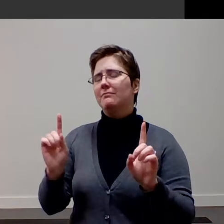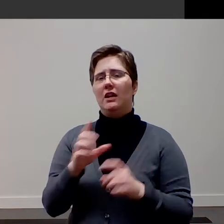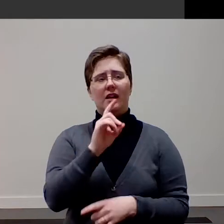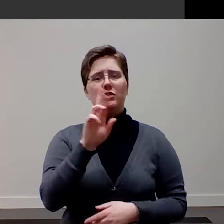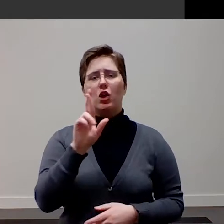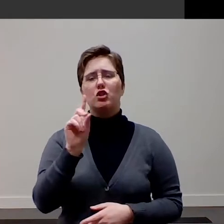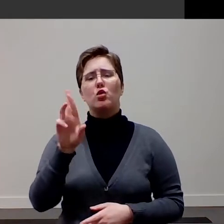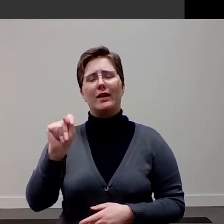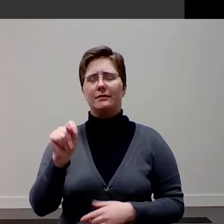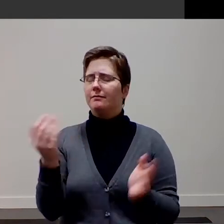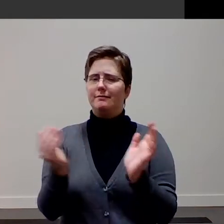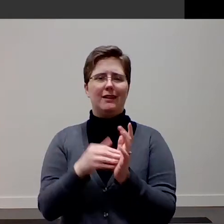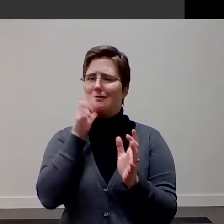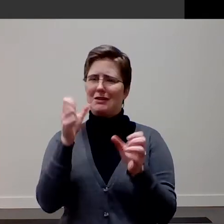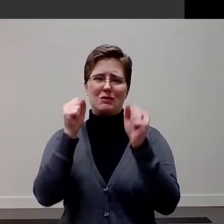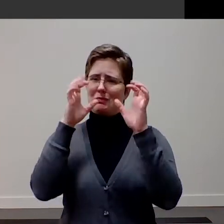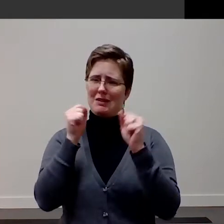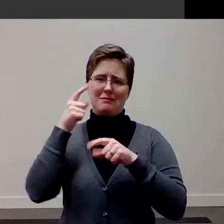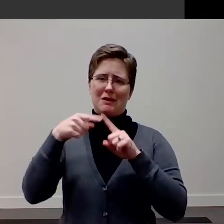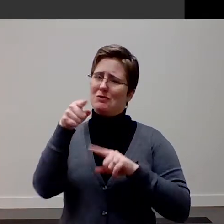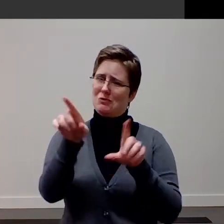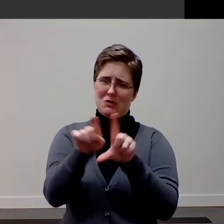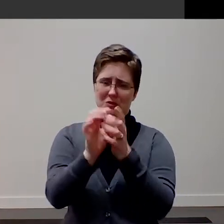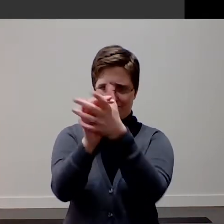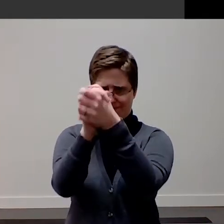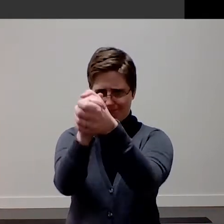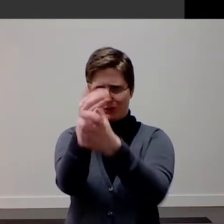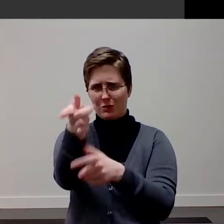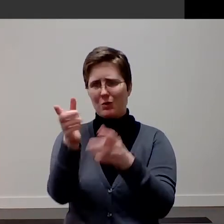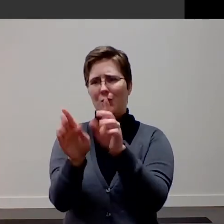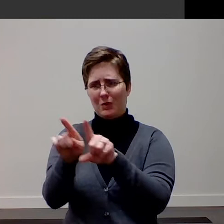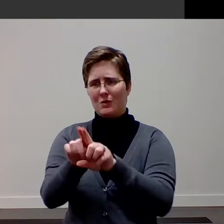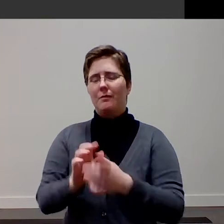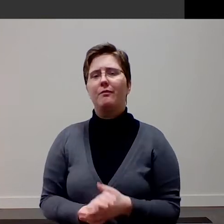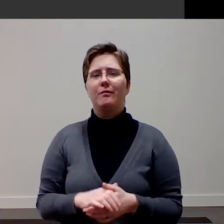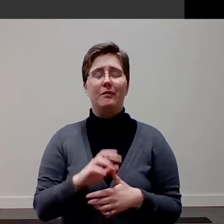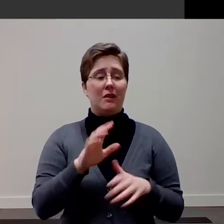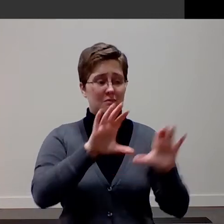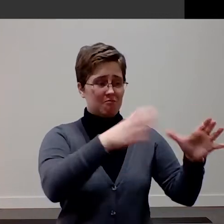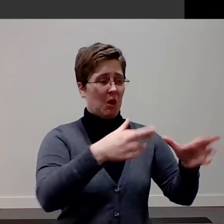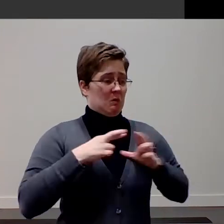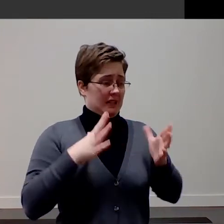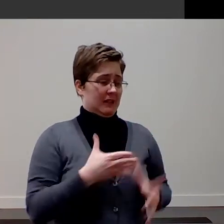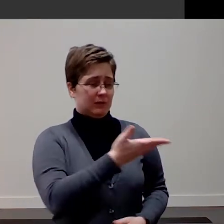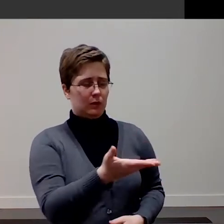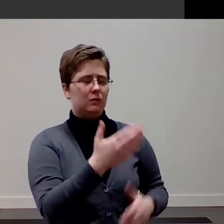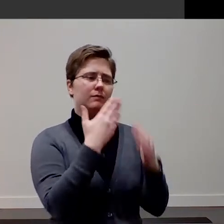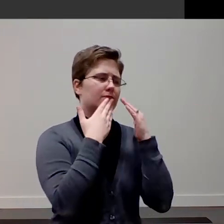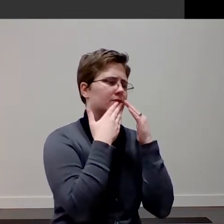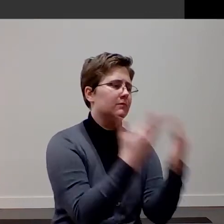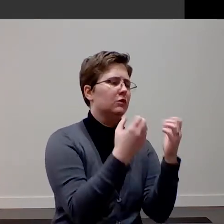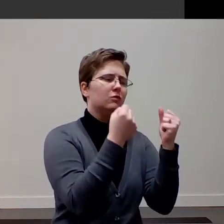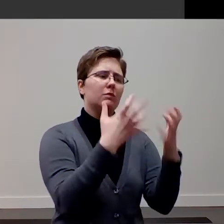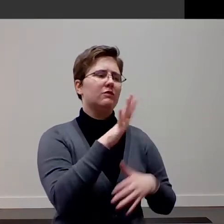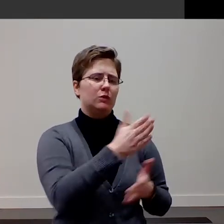Dr. Durant, again, it doesn't surprise me either. So congratulations to you. Our retirees, I humbly thank them for